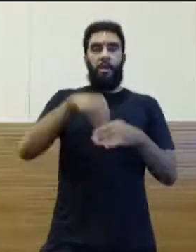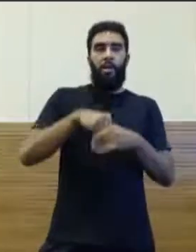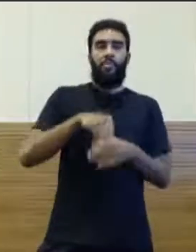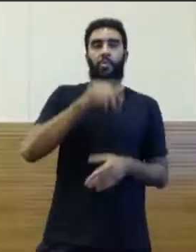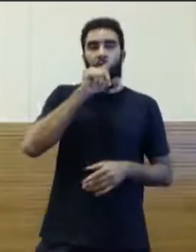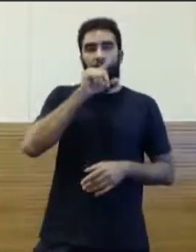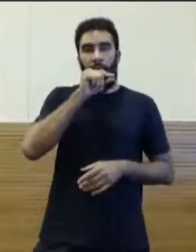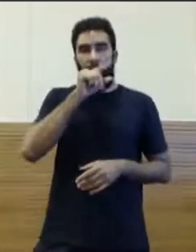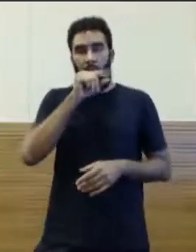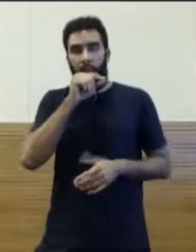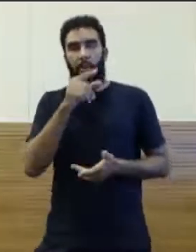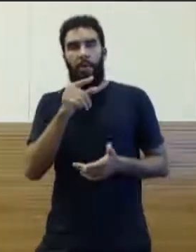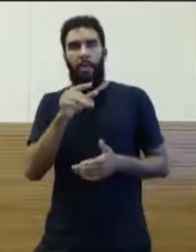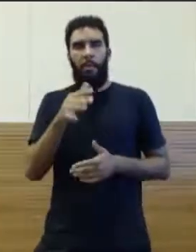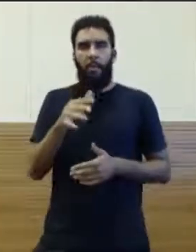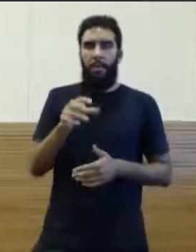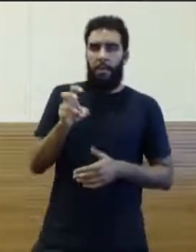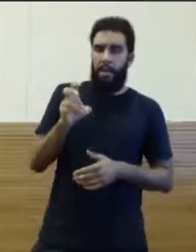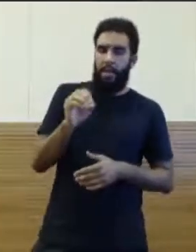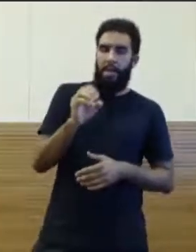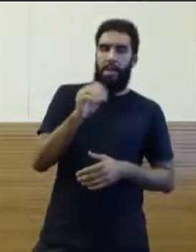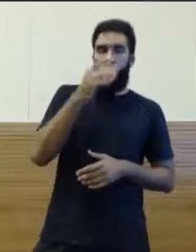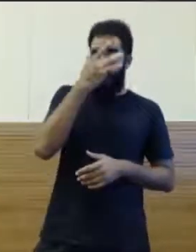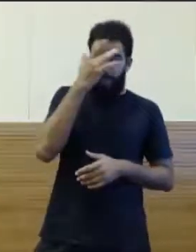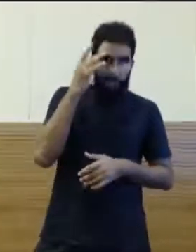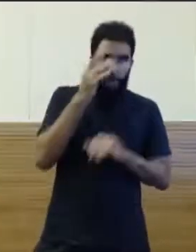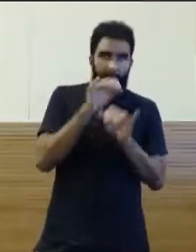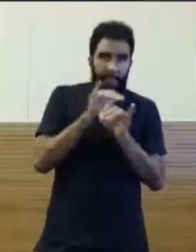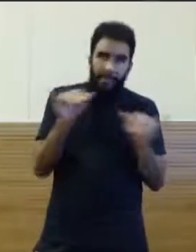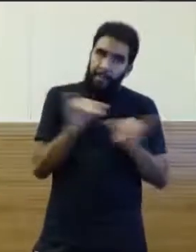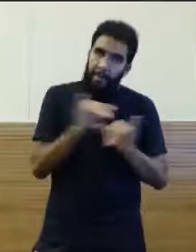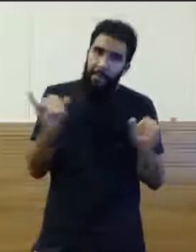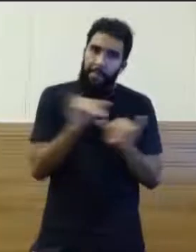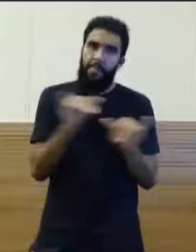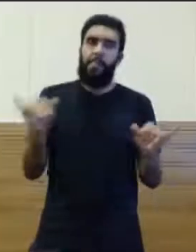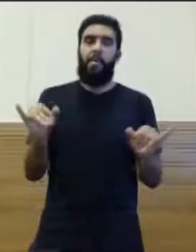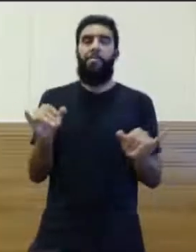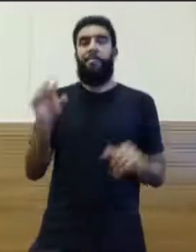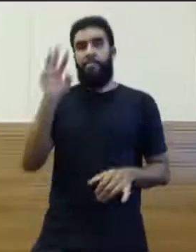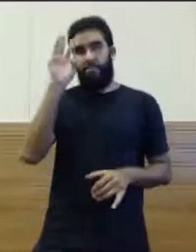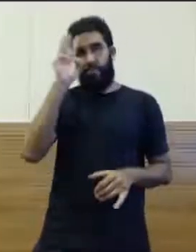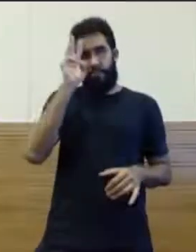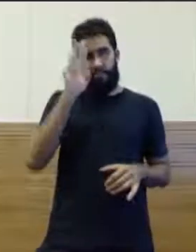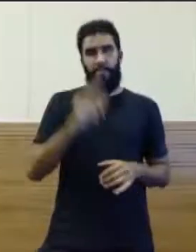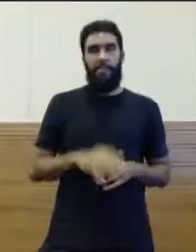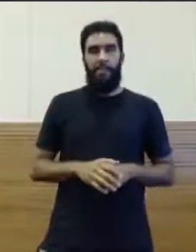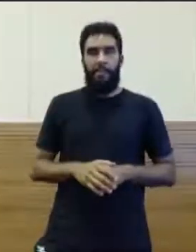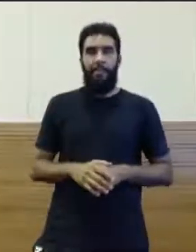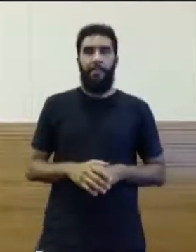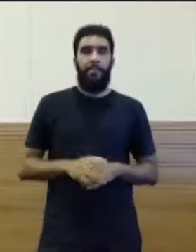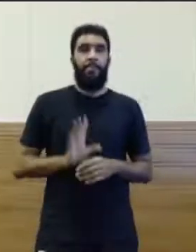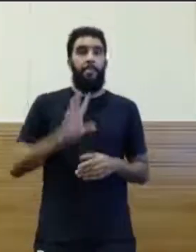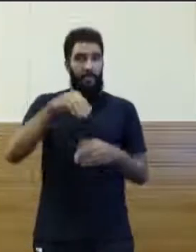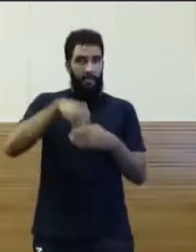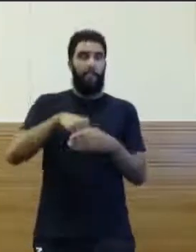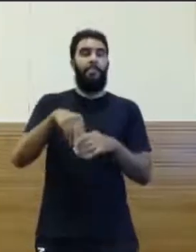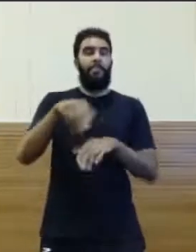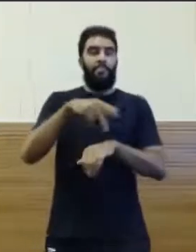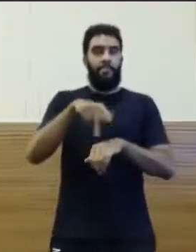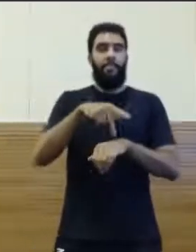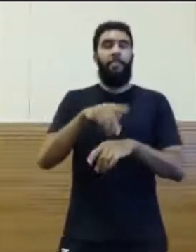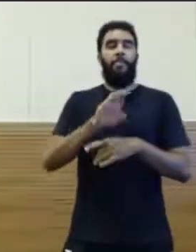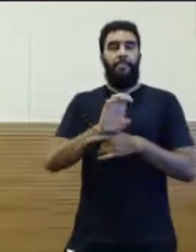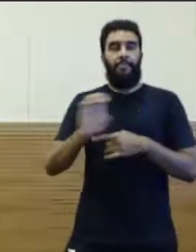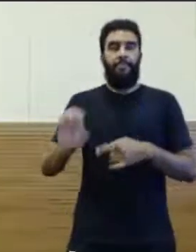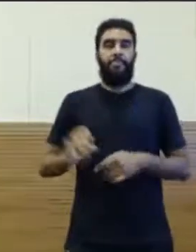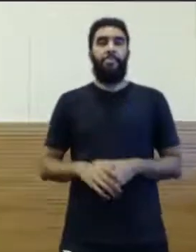on Twitter, and we approached 500 people per day with these different Tuesdays in our